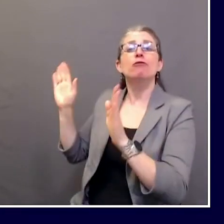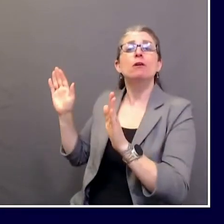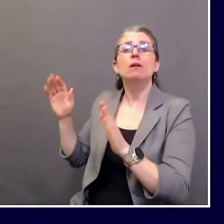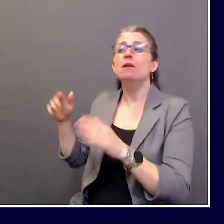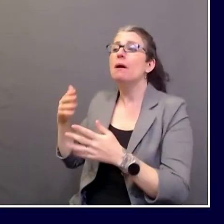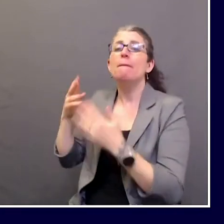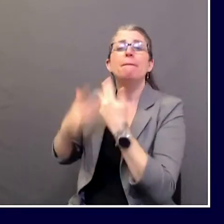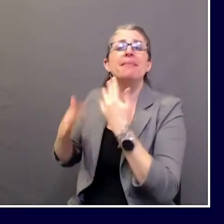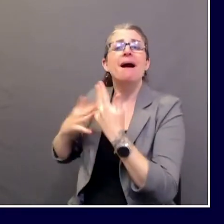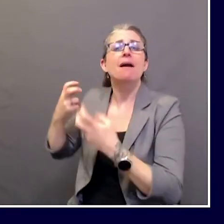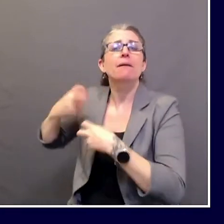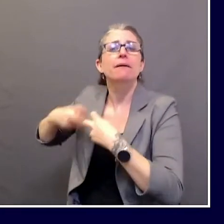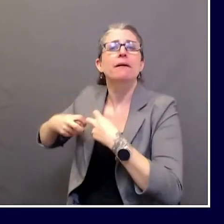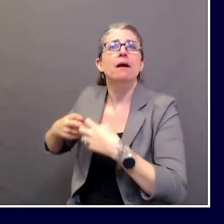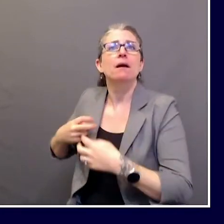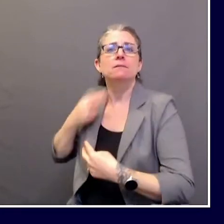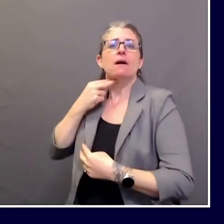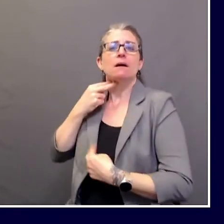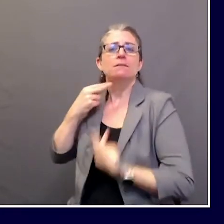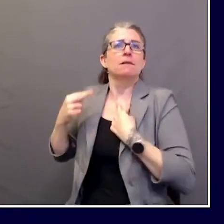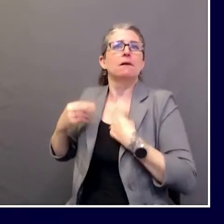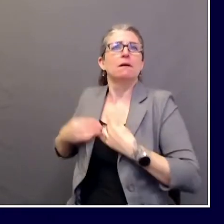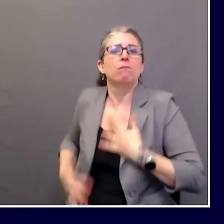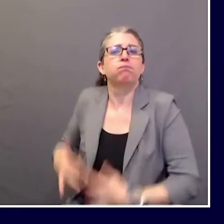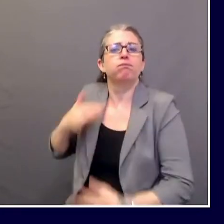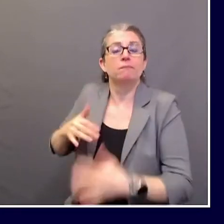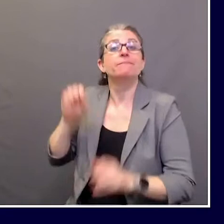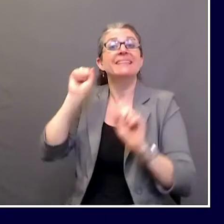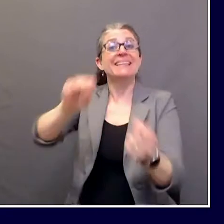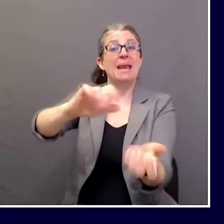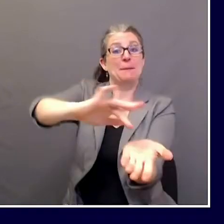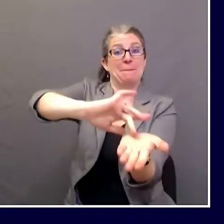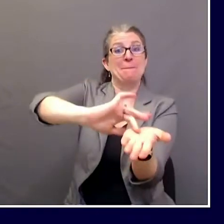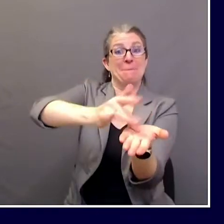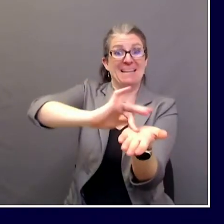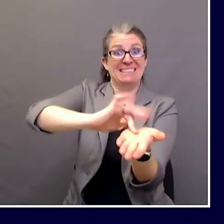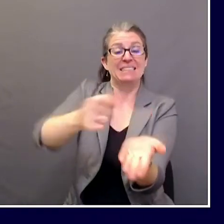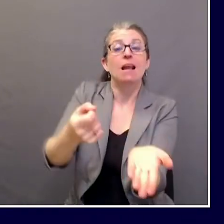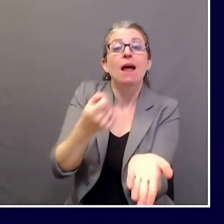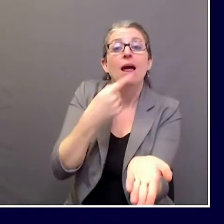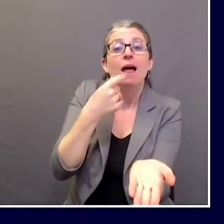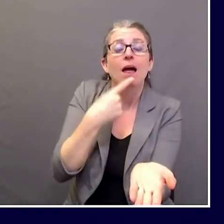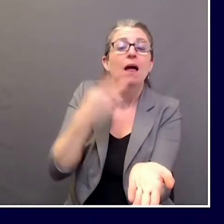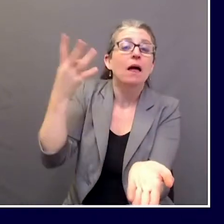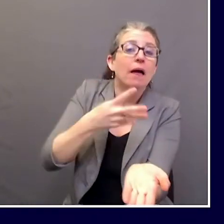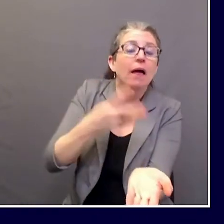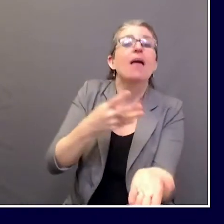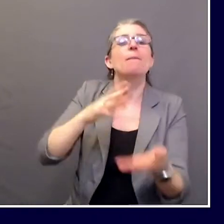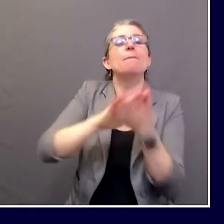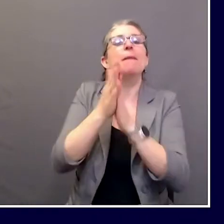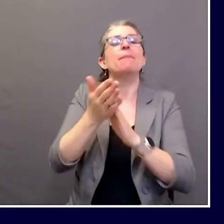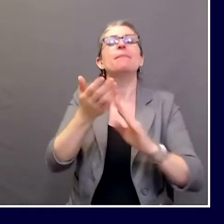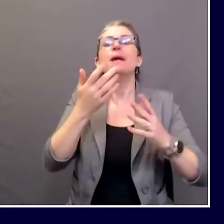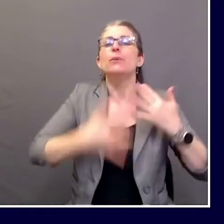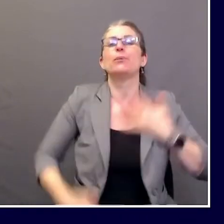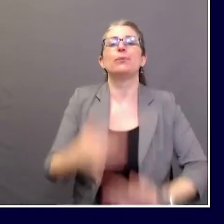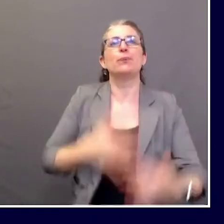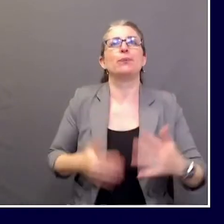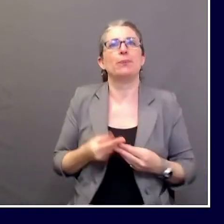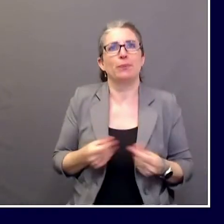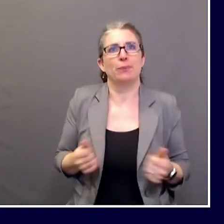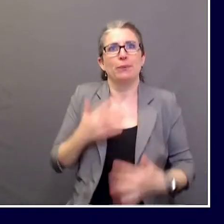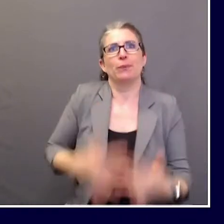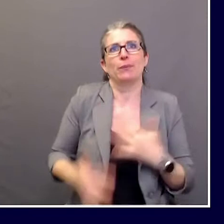anticoagulant, something that thins out the blood. You may have even heard of some of these. One of them is a drug called heparin.